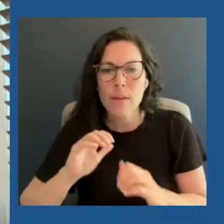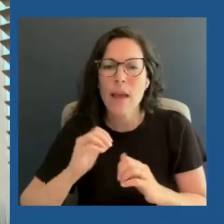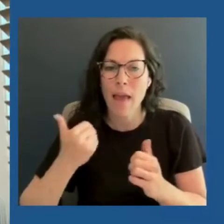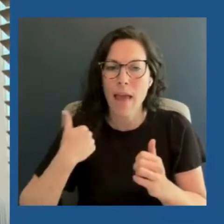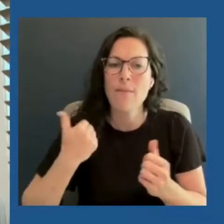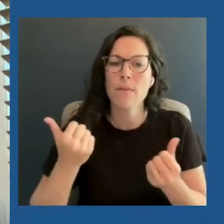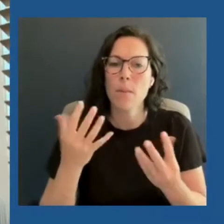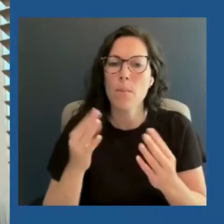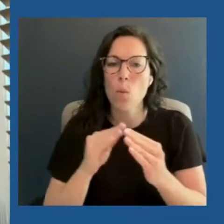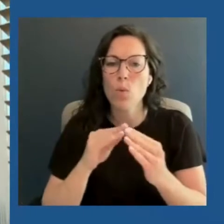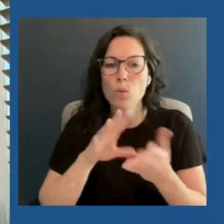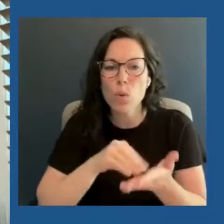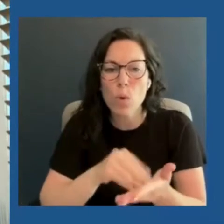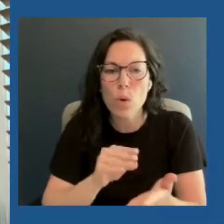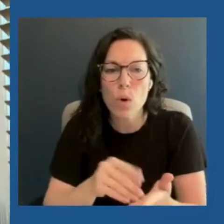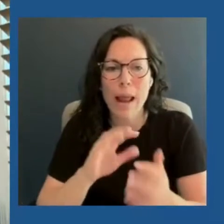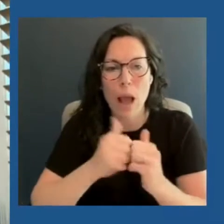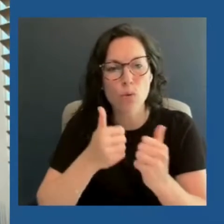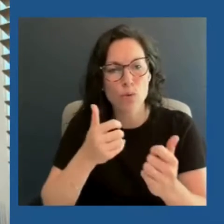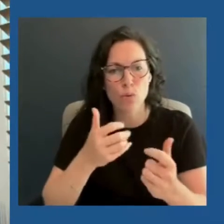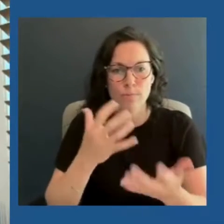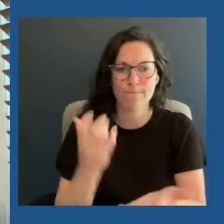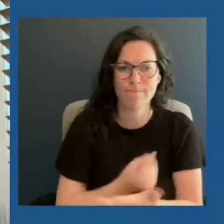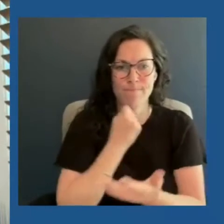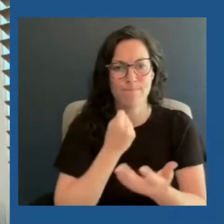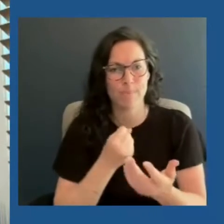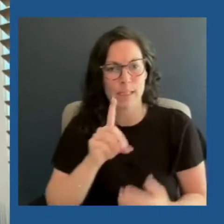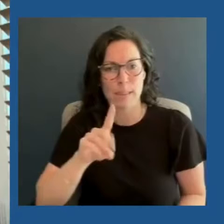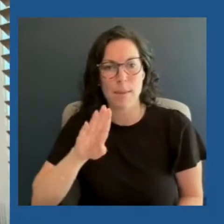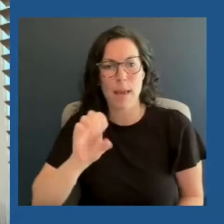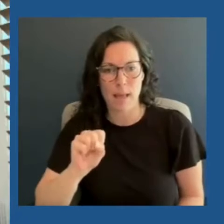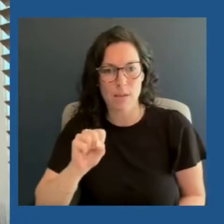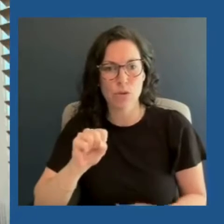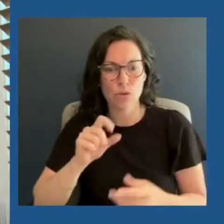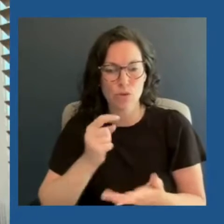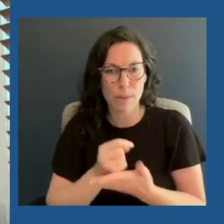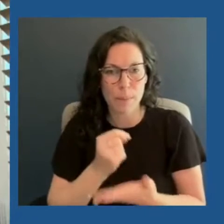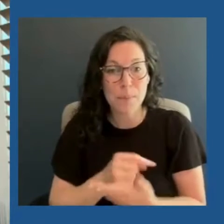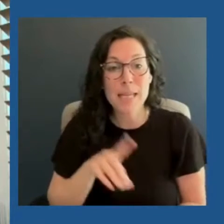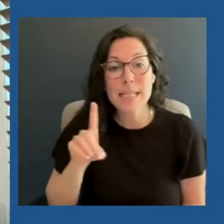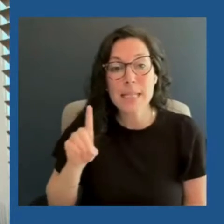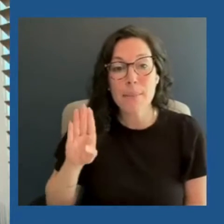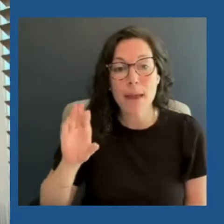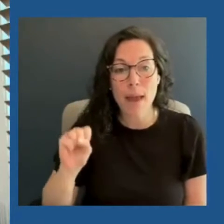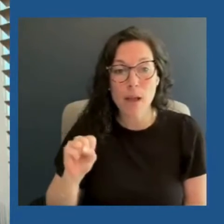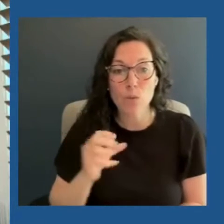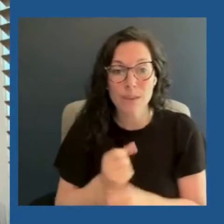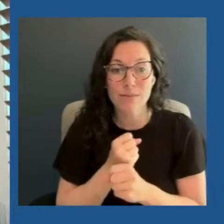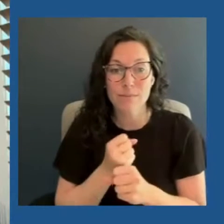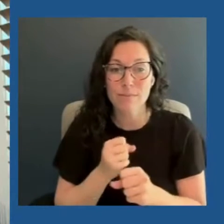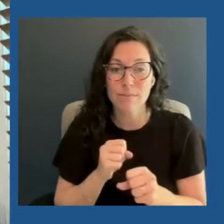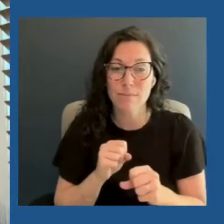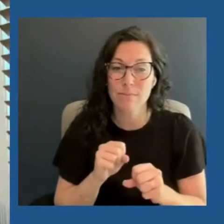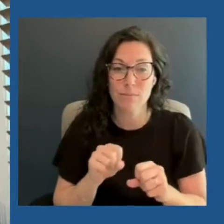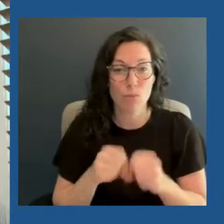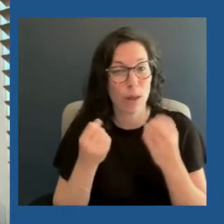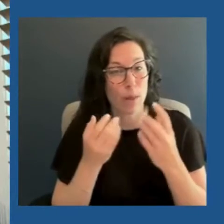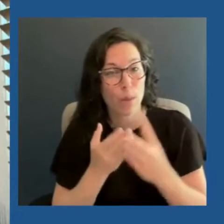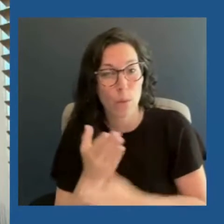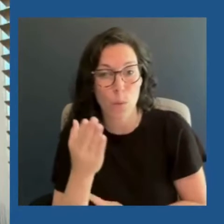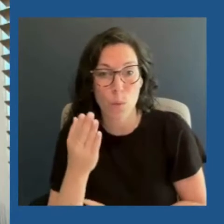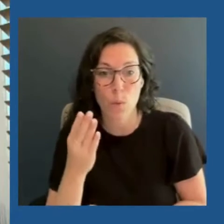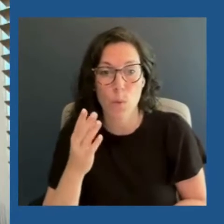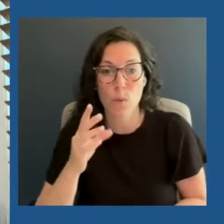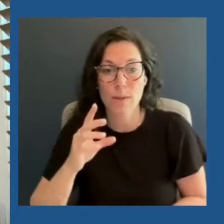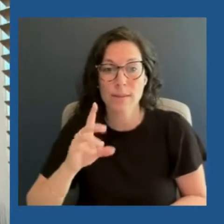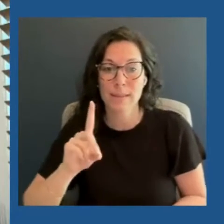treatment. DBS received breakthrough device designation from the FDA in the year 2022 to investigate